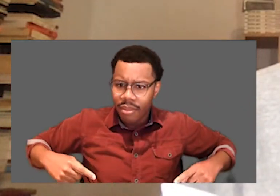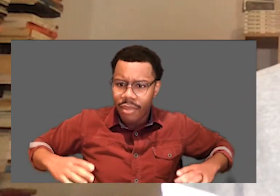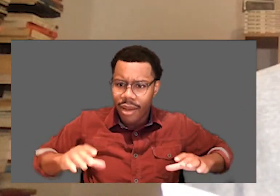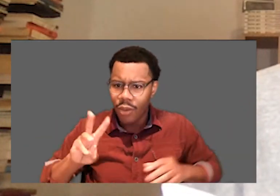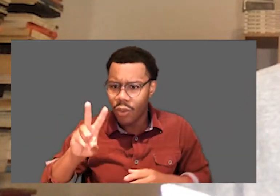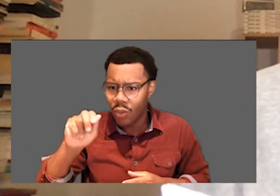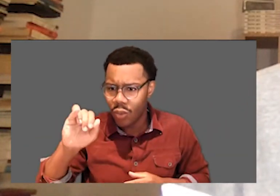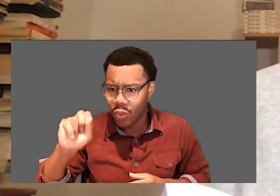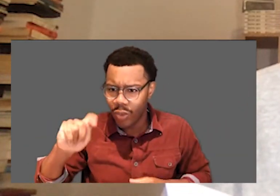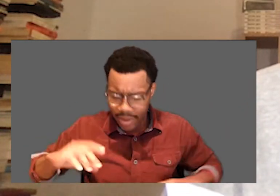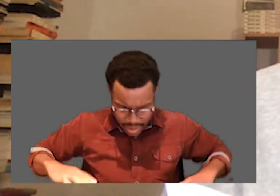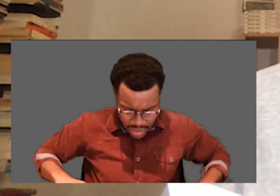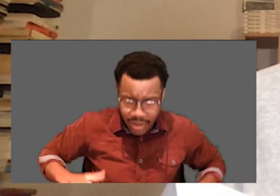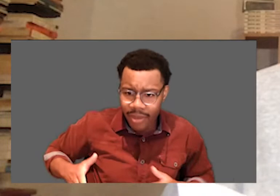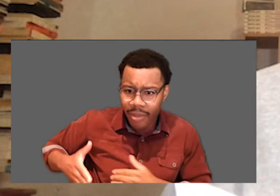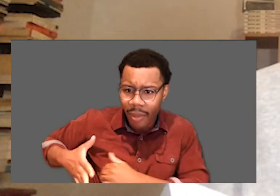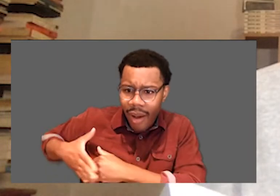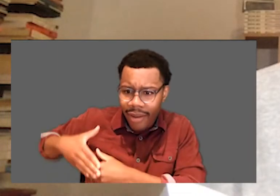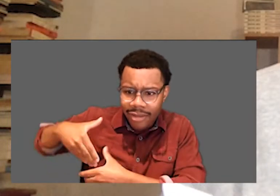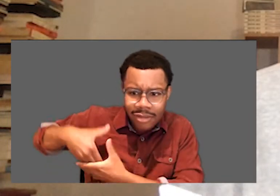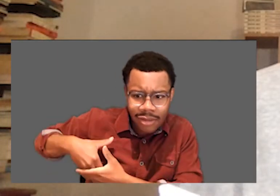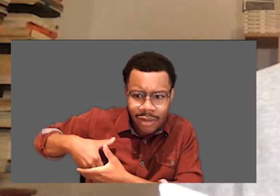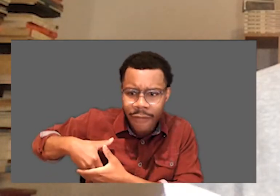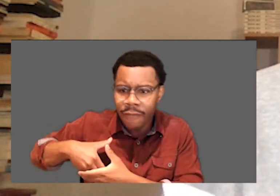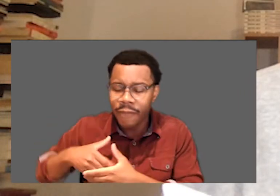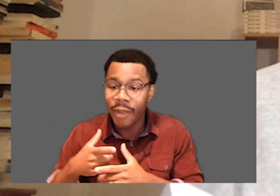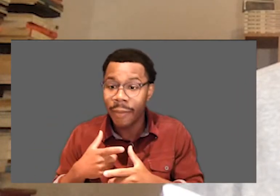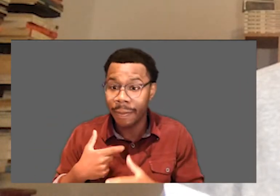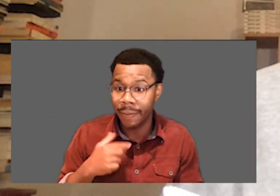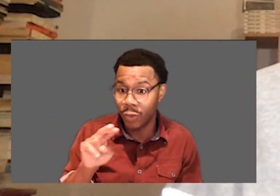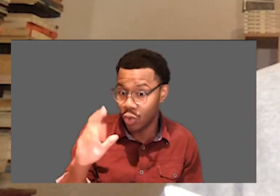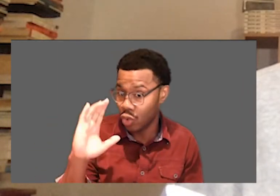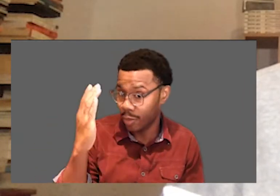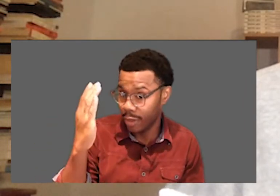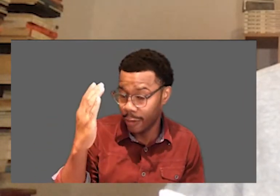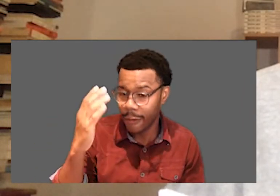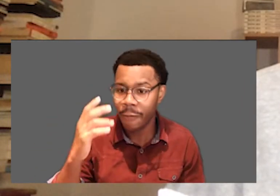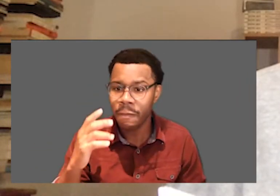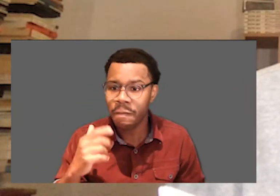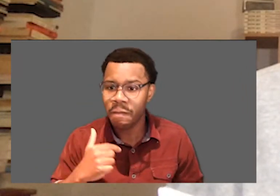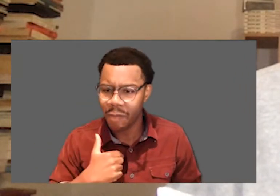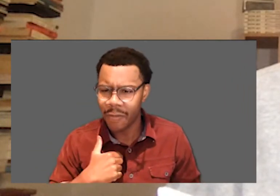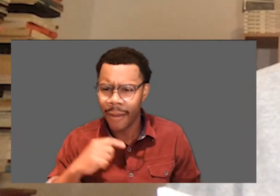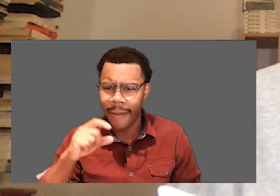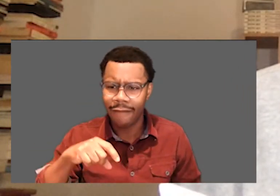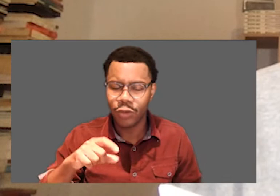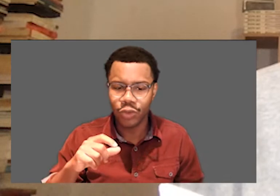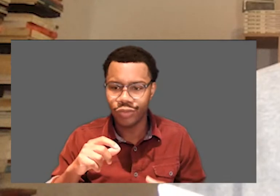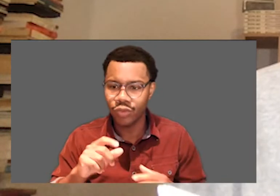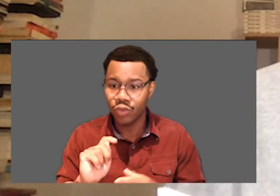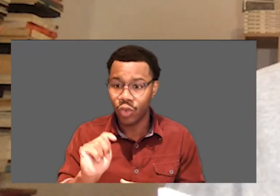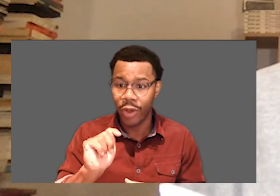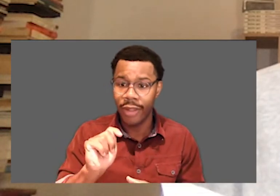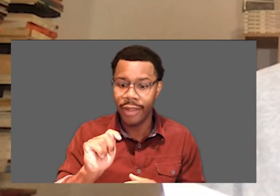in. Eventually, I looked in the mirror. I had to straddle the toilet and lean over the sink. My